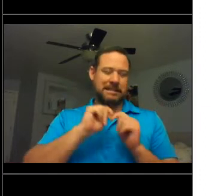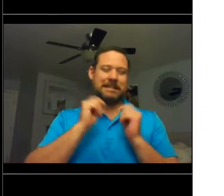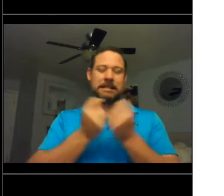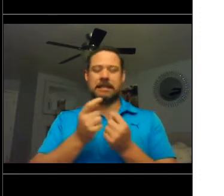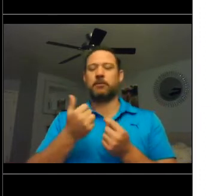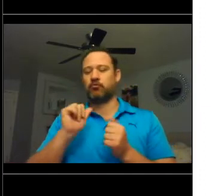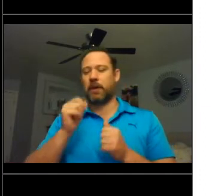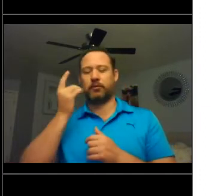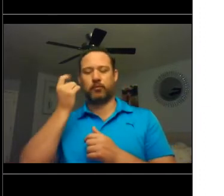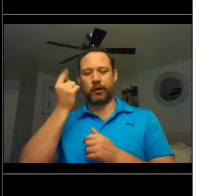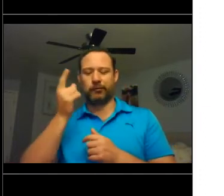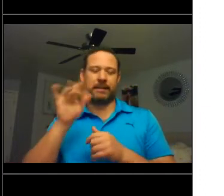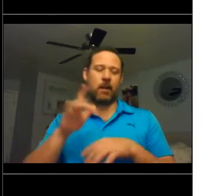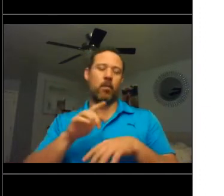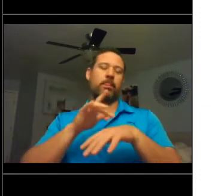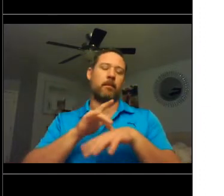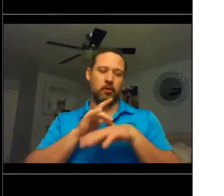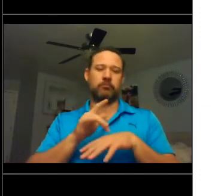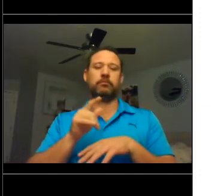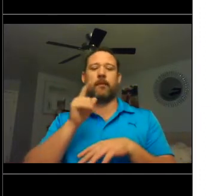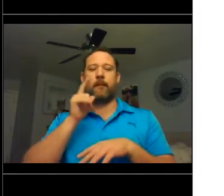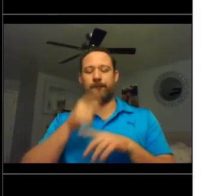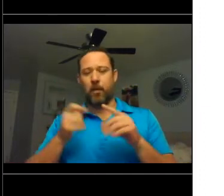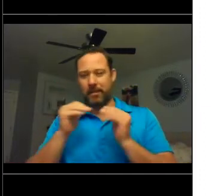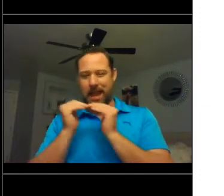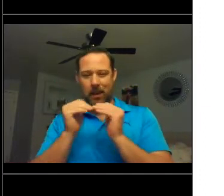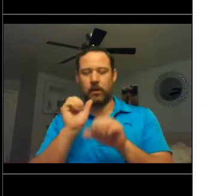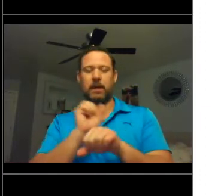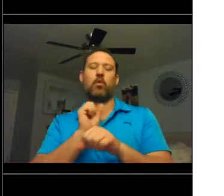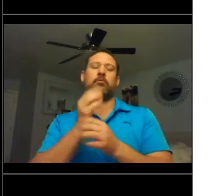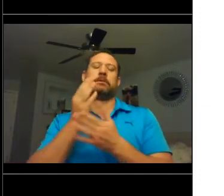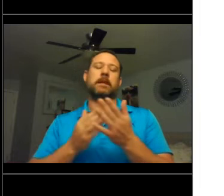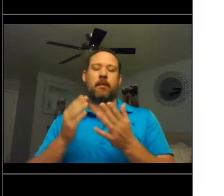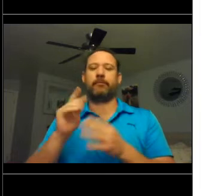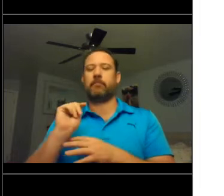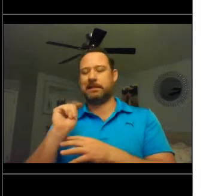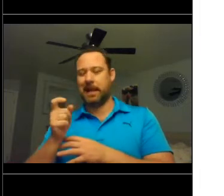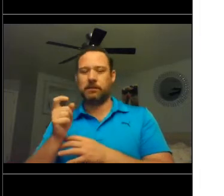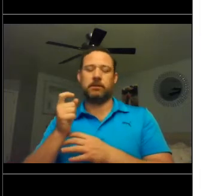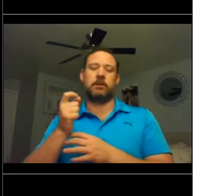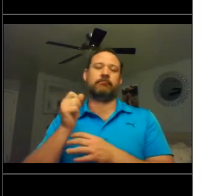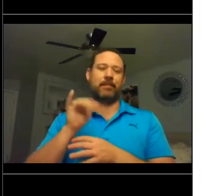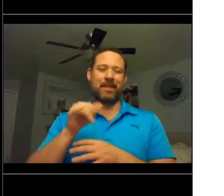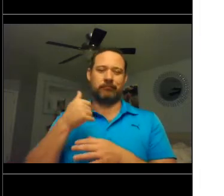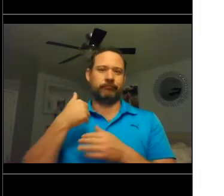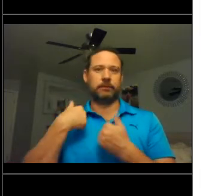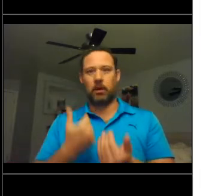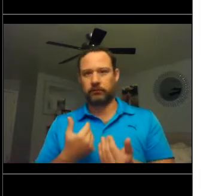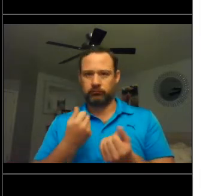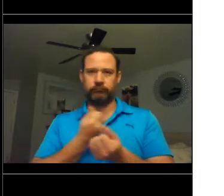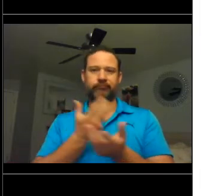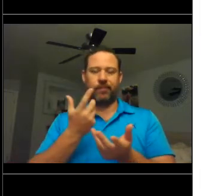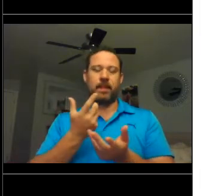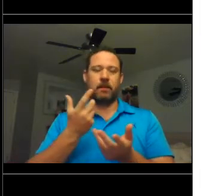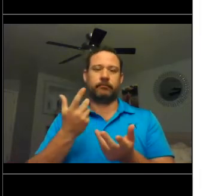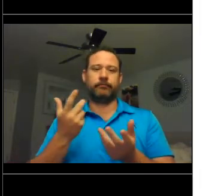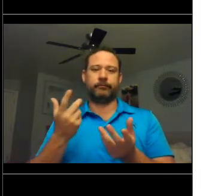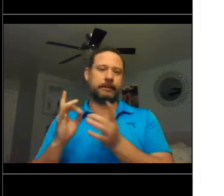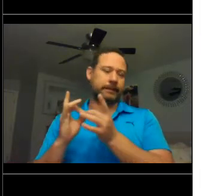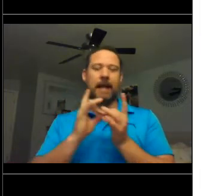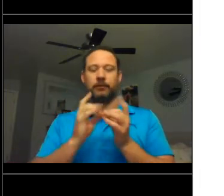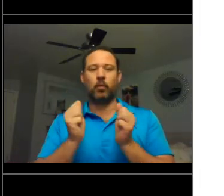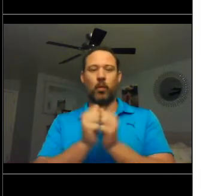of the burdens from the equity work or some of the taxation and exhaustion that comes with it, but also really understand